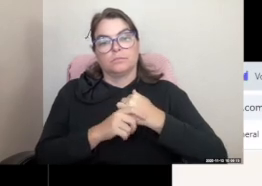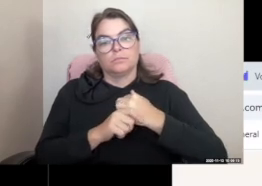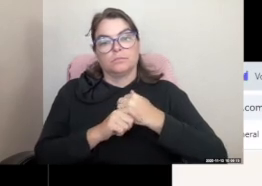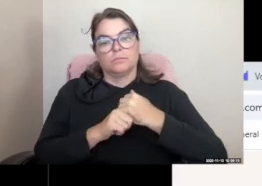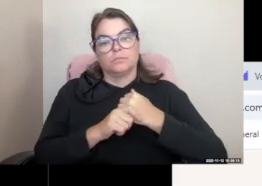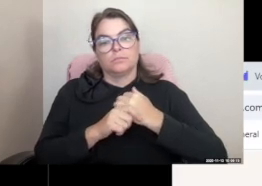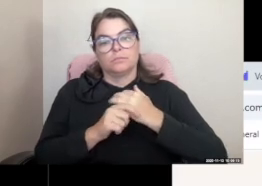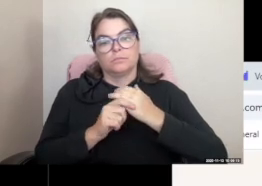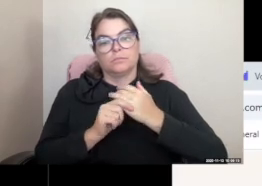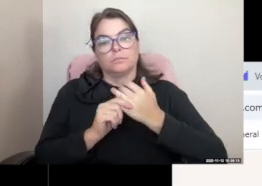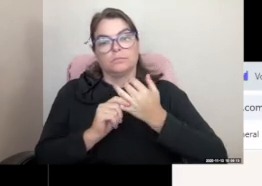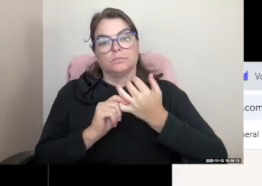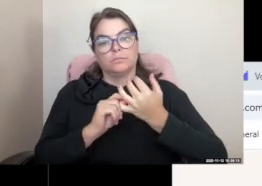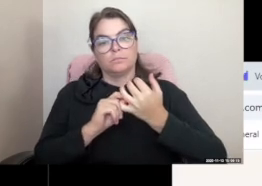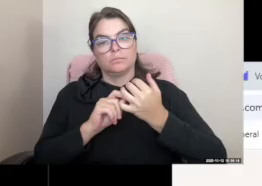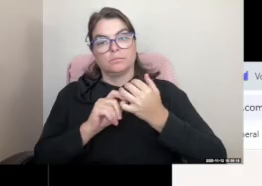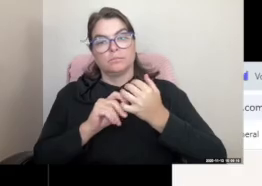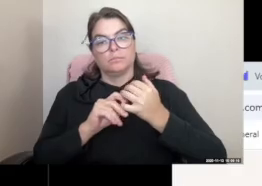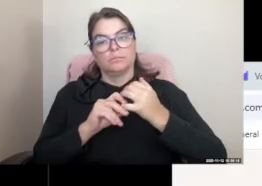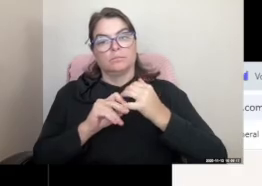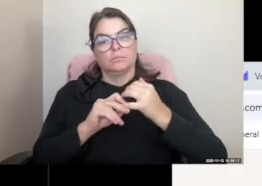energy density,